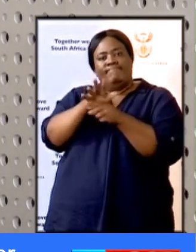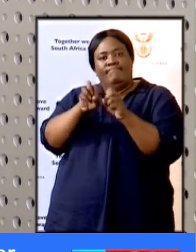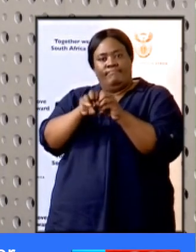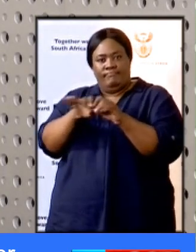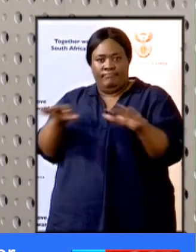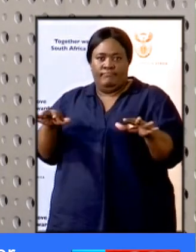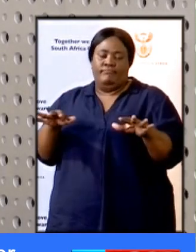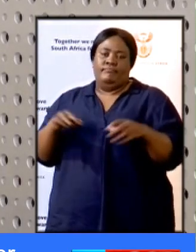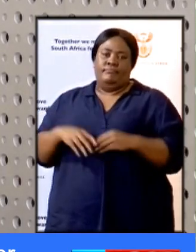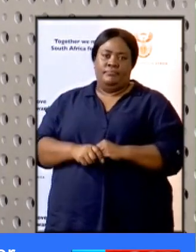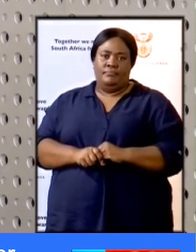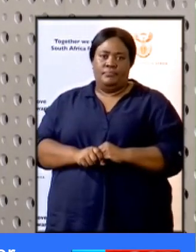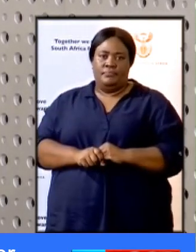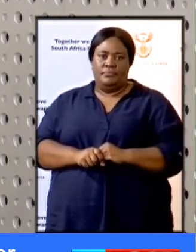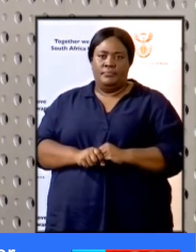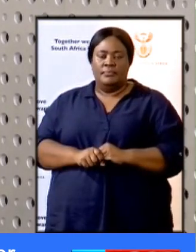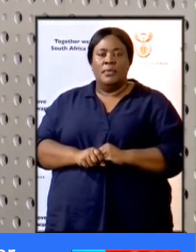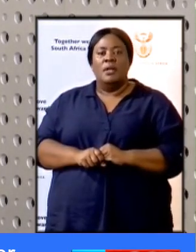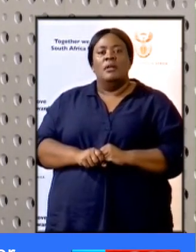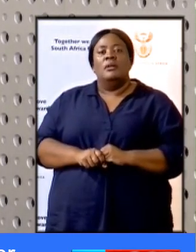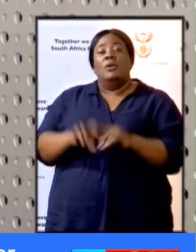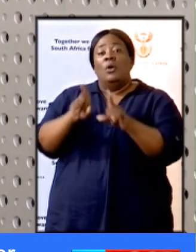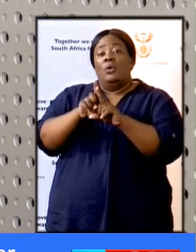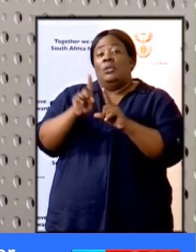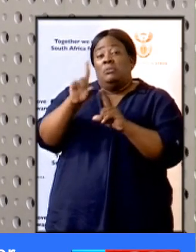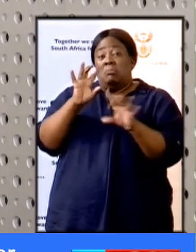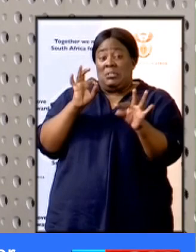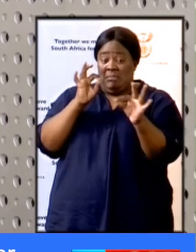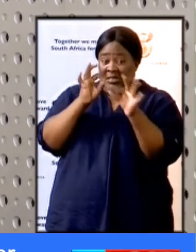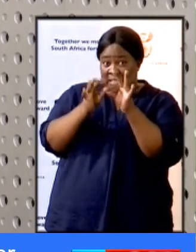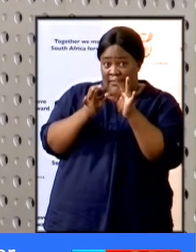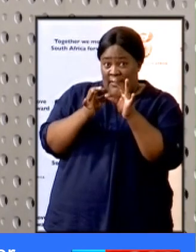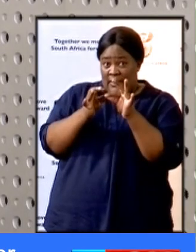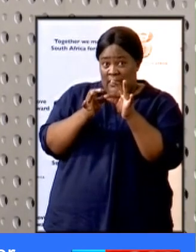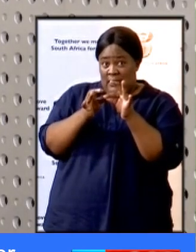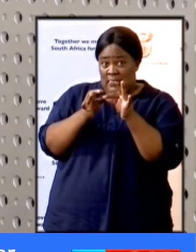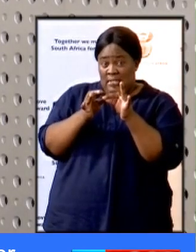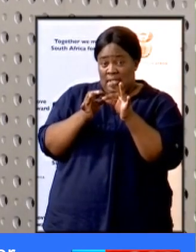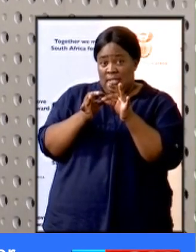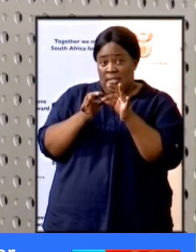lockdown. In fact, to be specific,